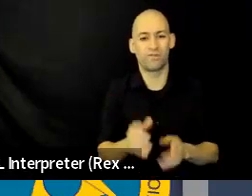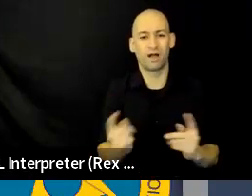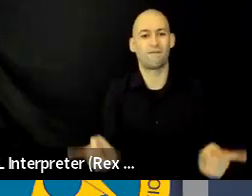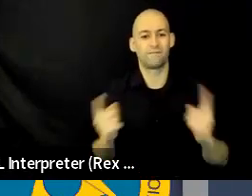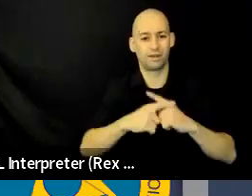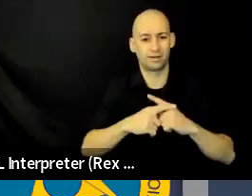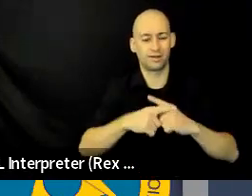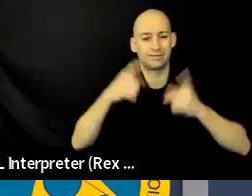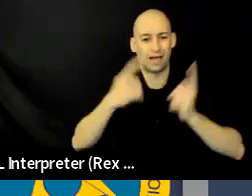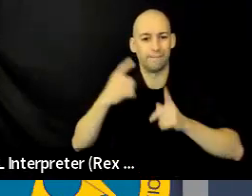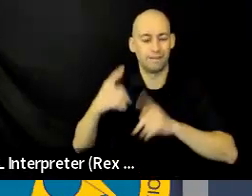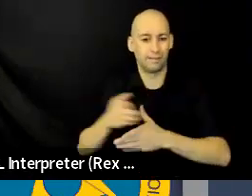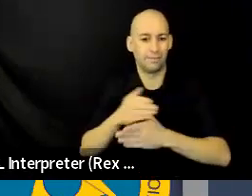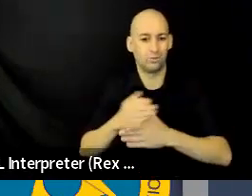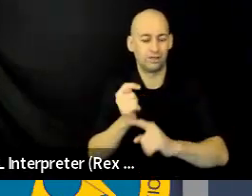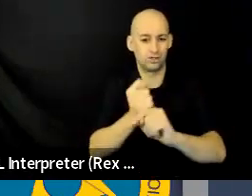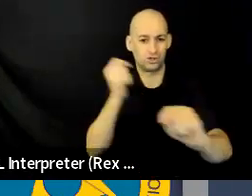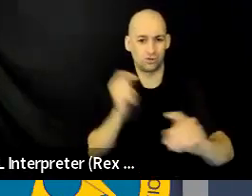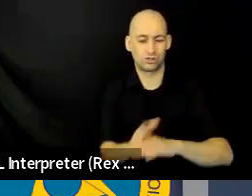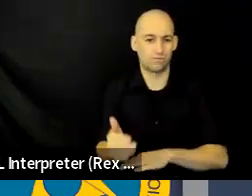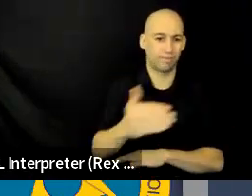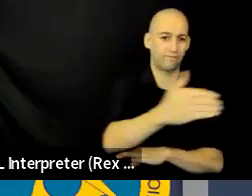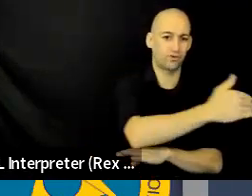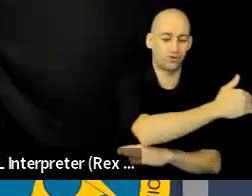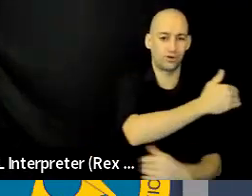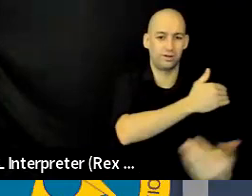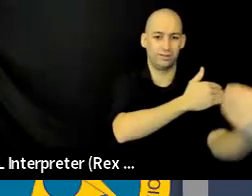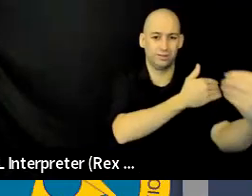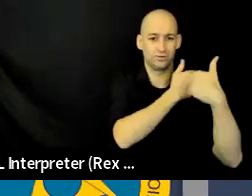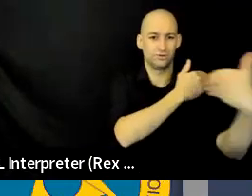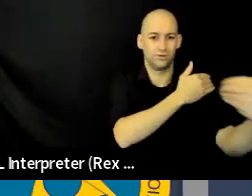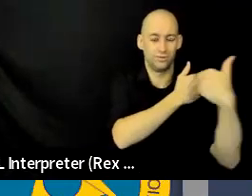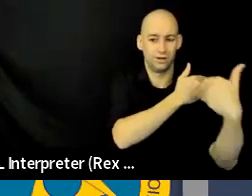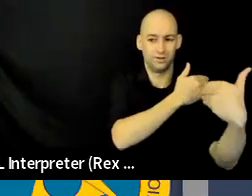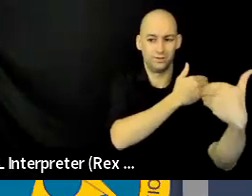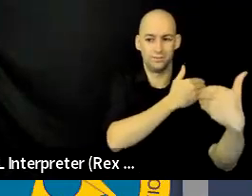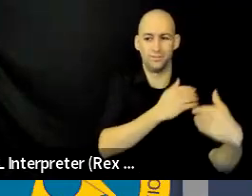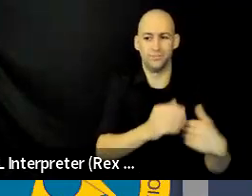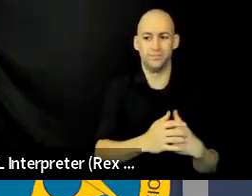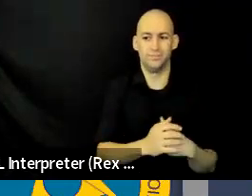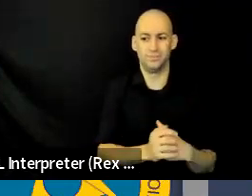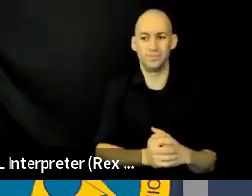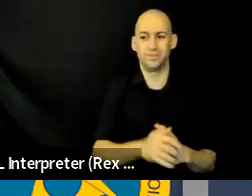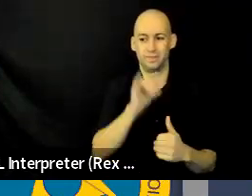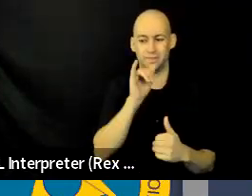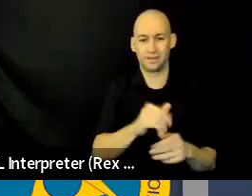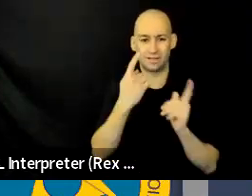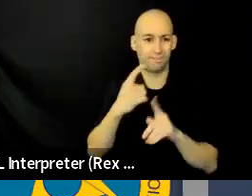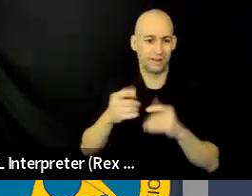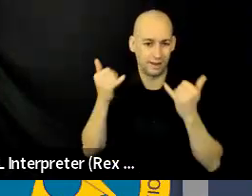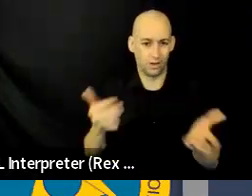that is happening between the truck drivers trying to make the left turn into the San Paso truck stop and what is happening now.